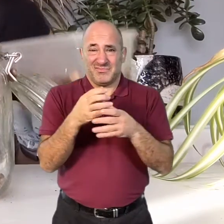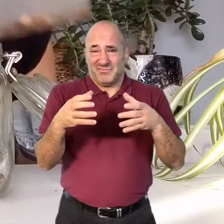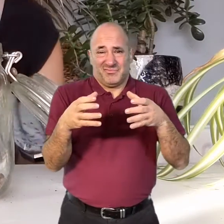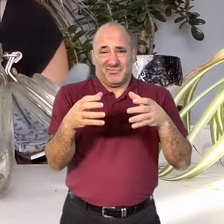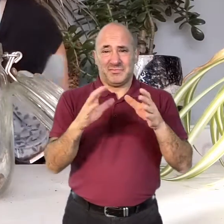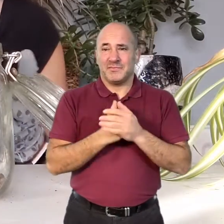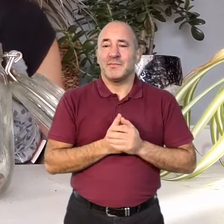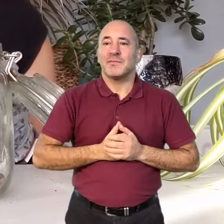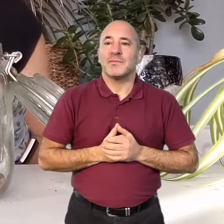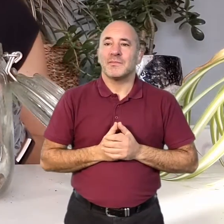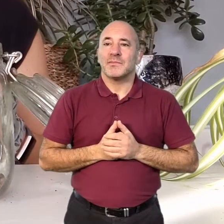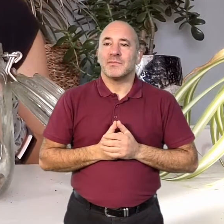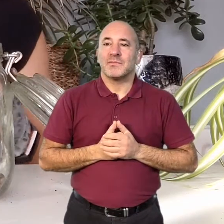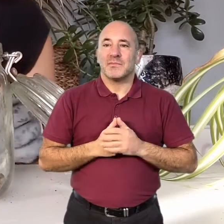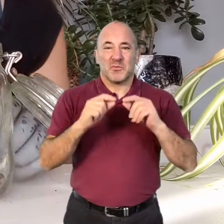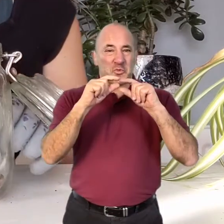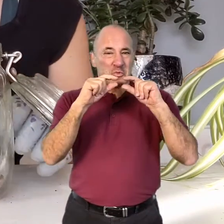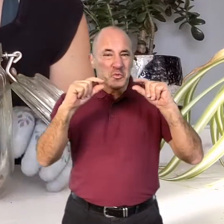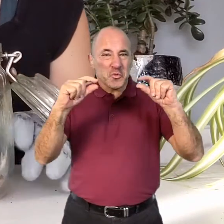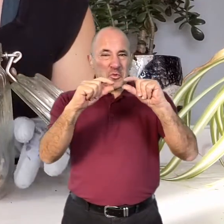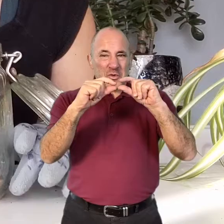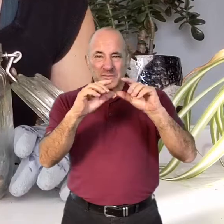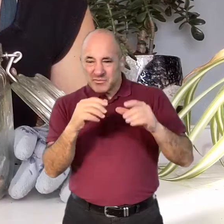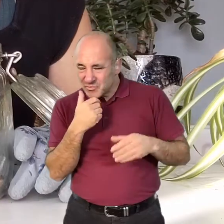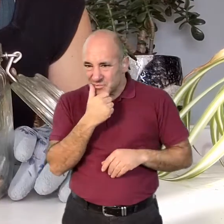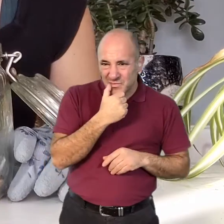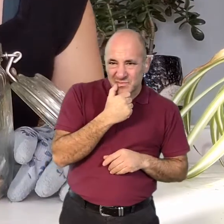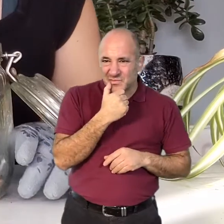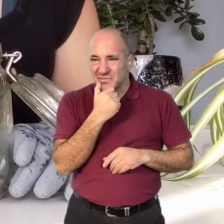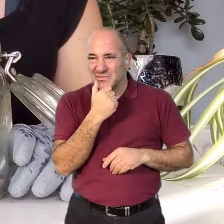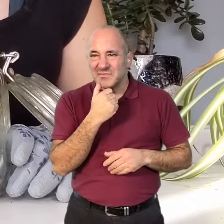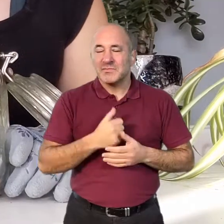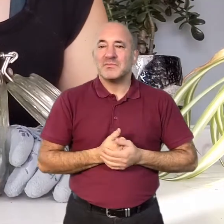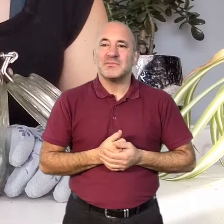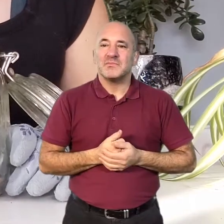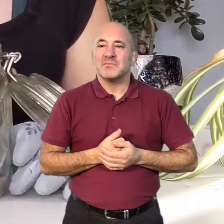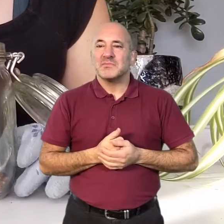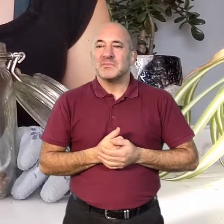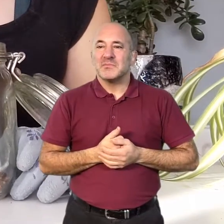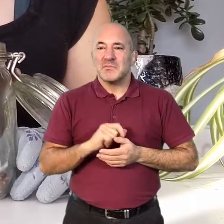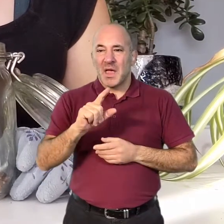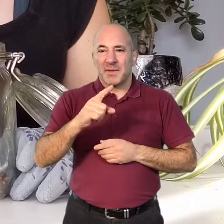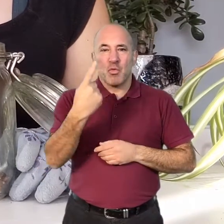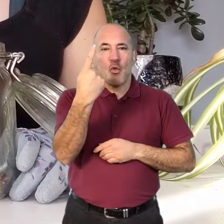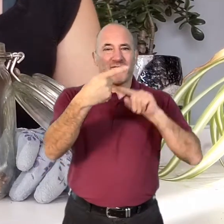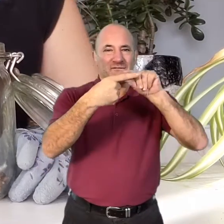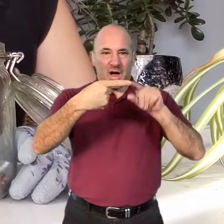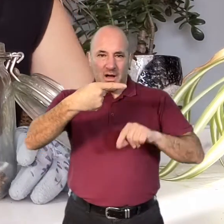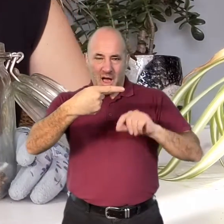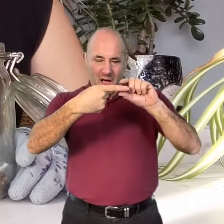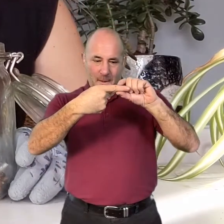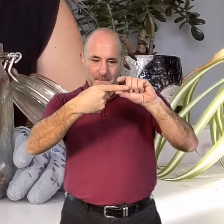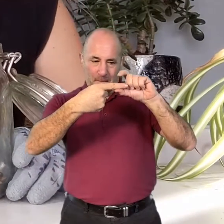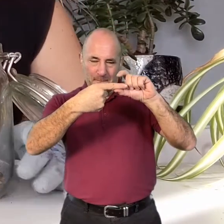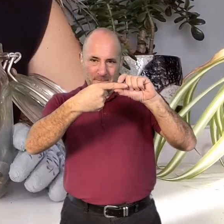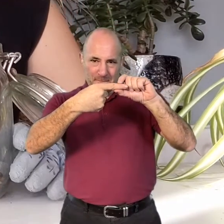only need the gravel, the small stones, to go maybe 1 finger or 2